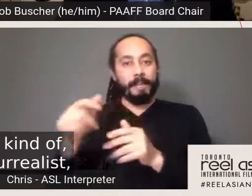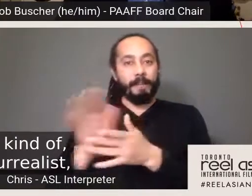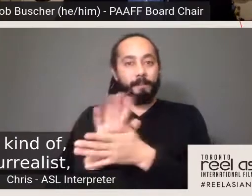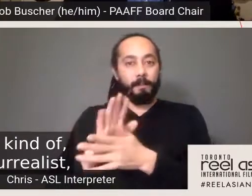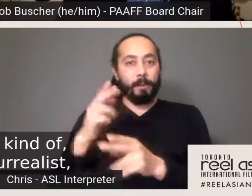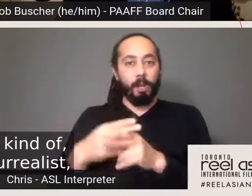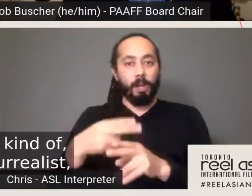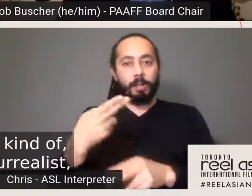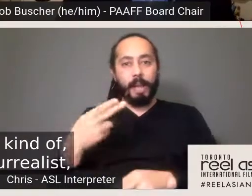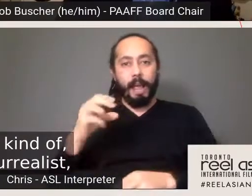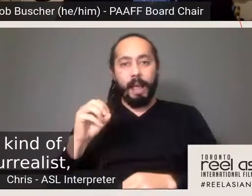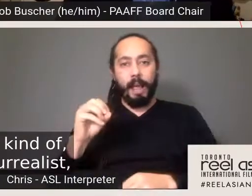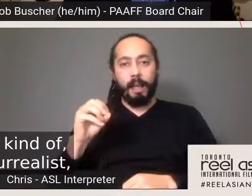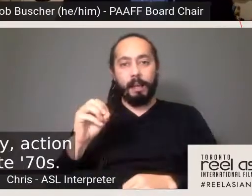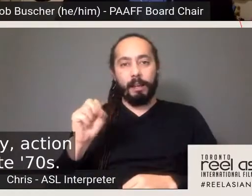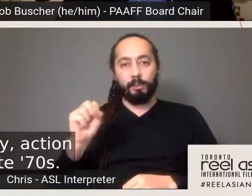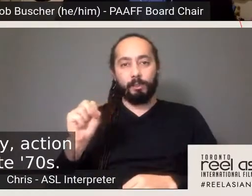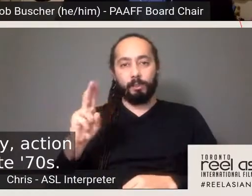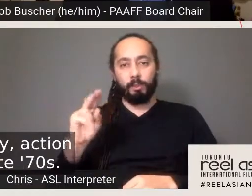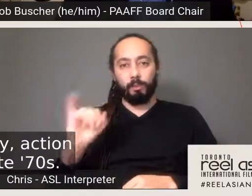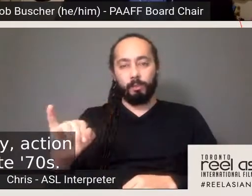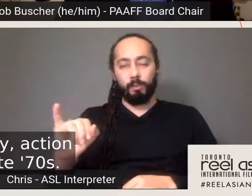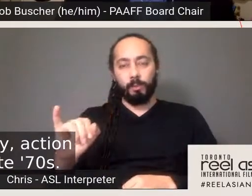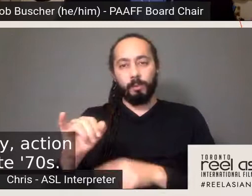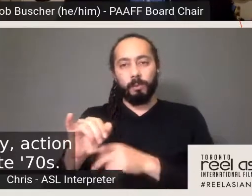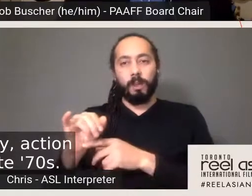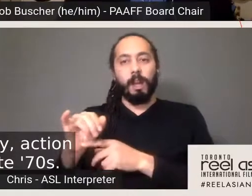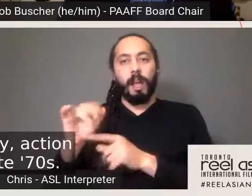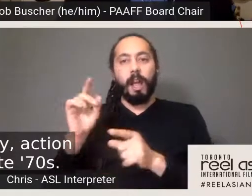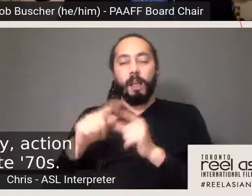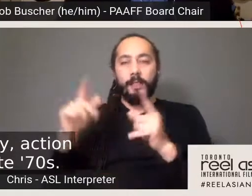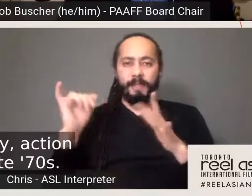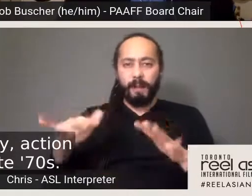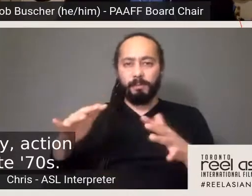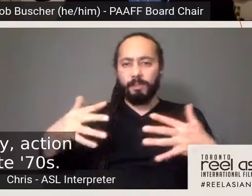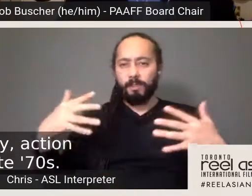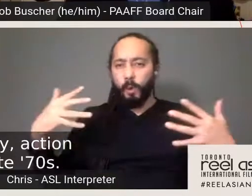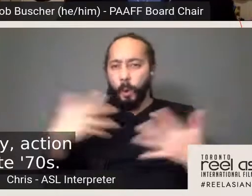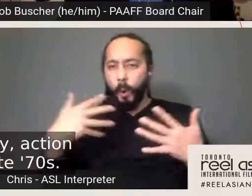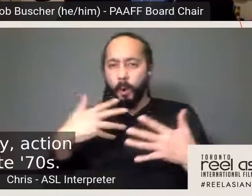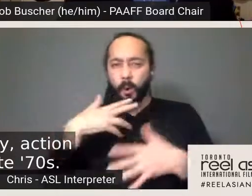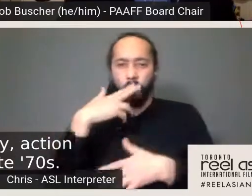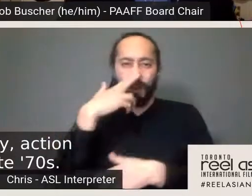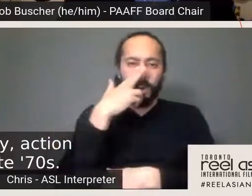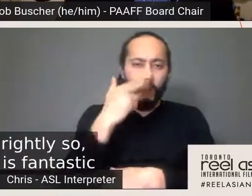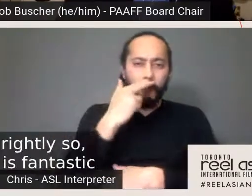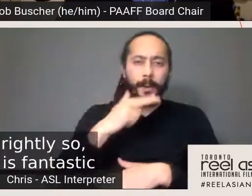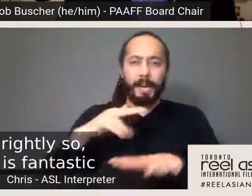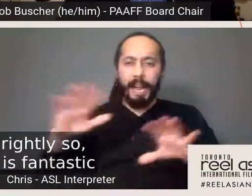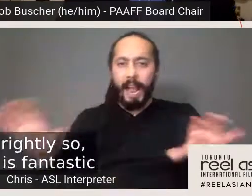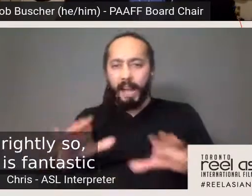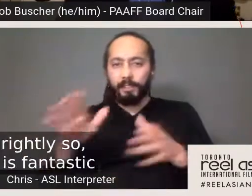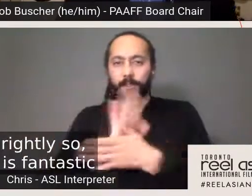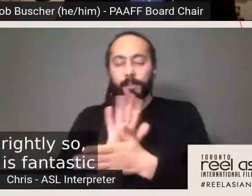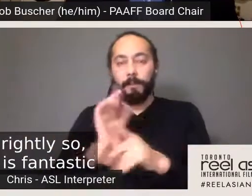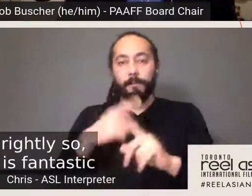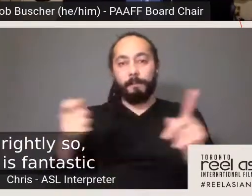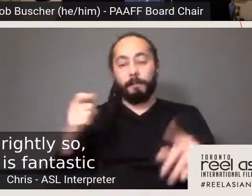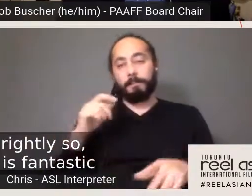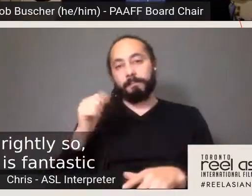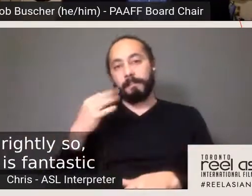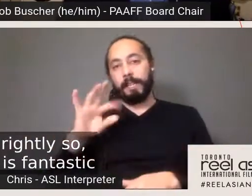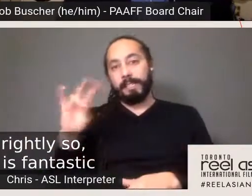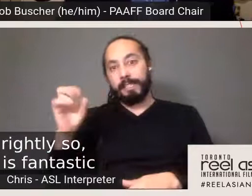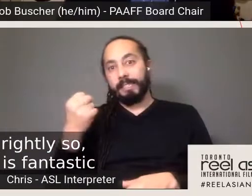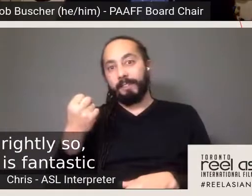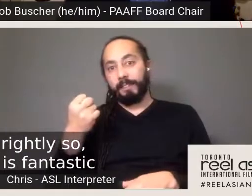kind of off-the-wall, surrealist, horror, comedy, action film in the late 70s. And, rightly so,